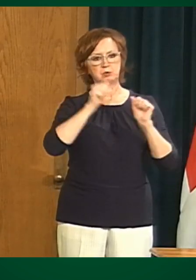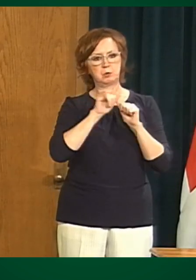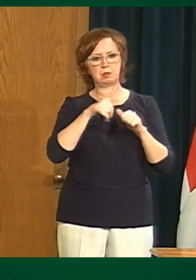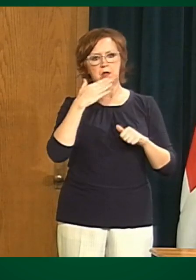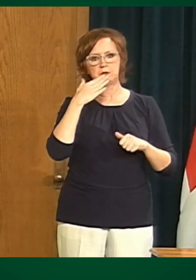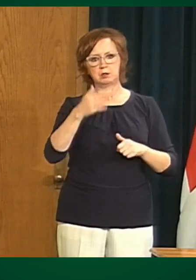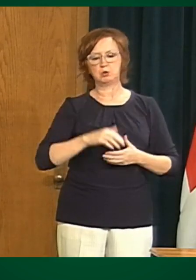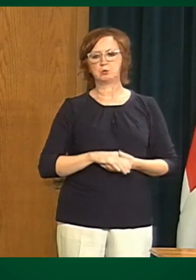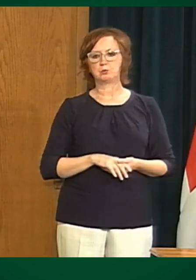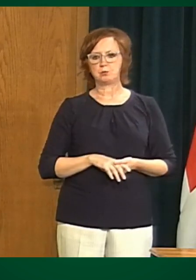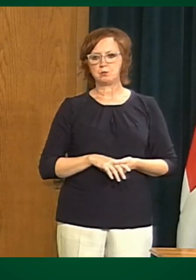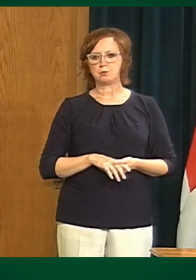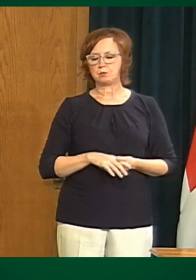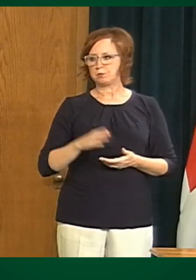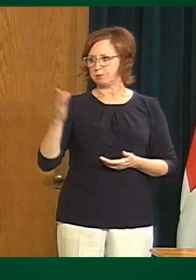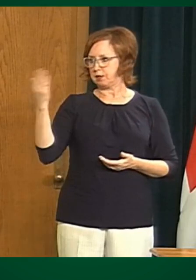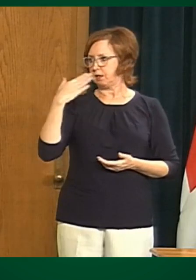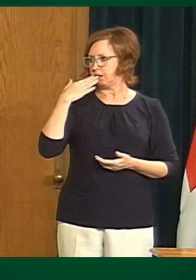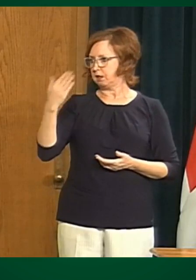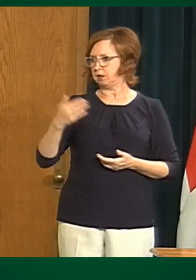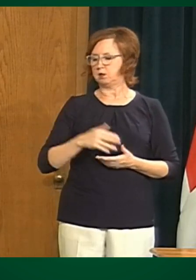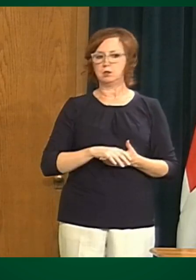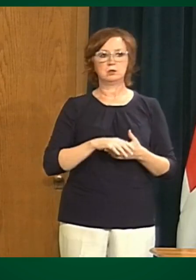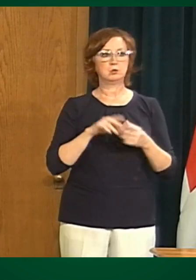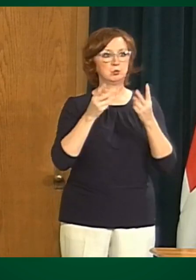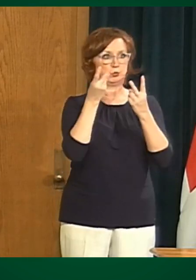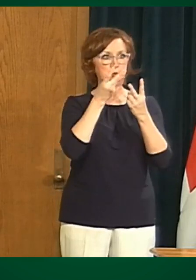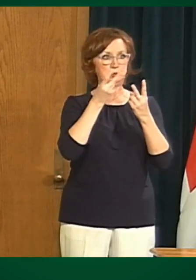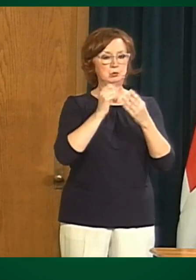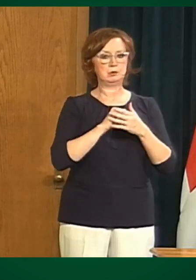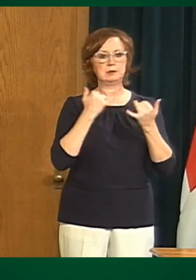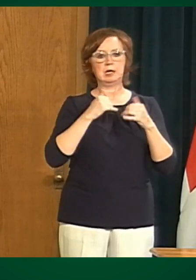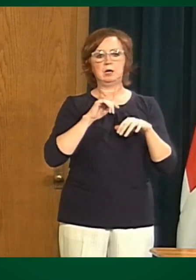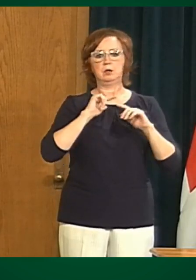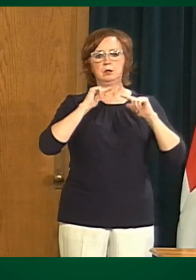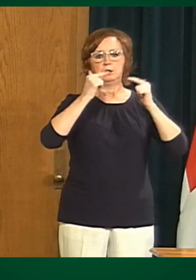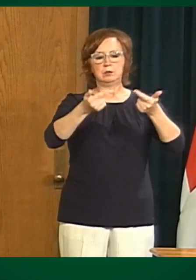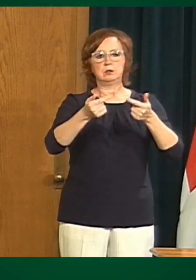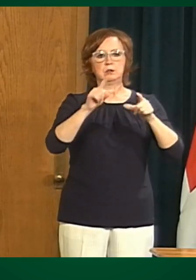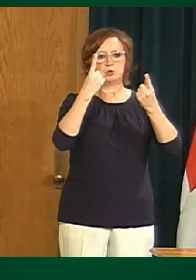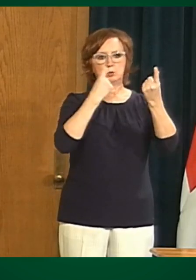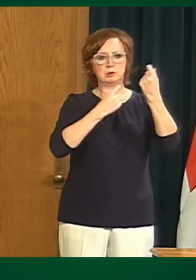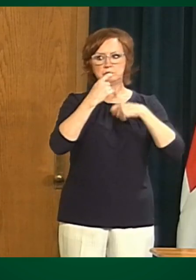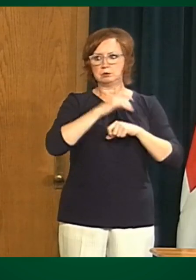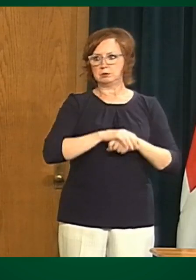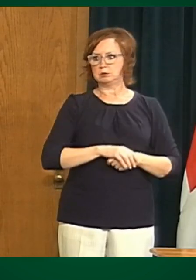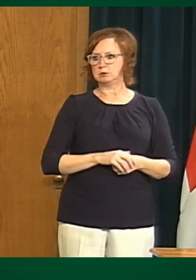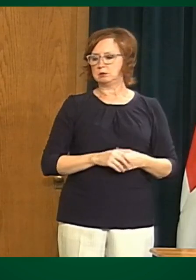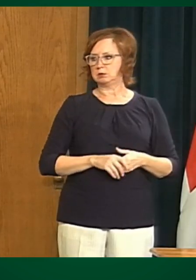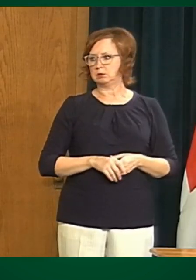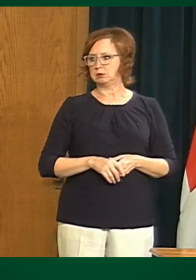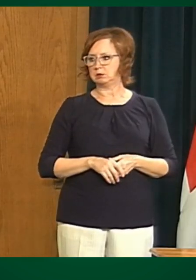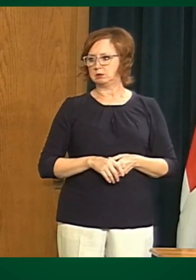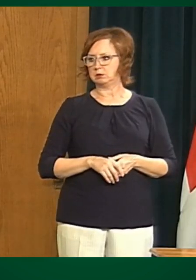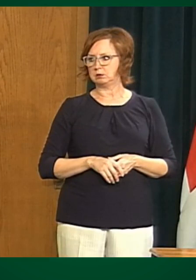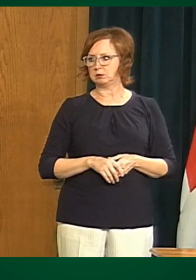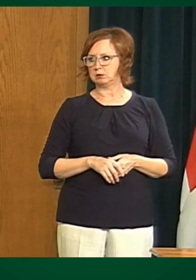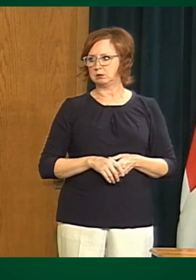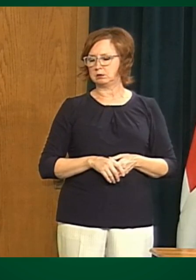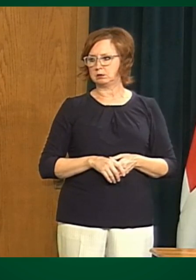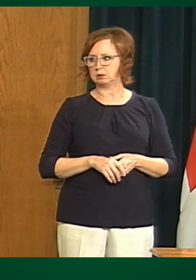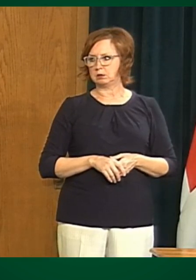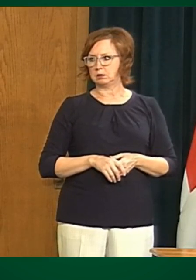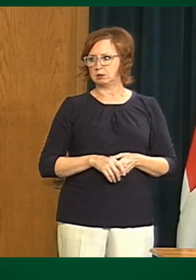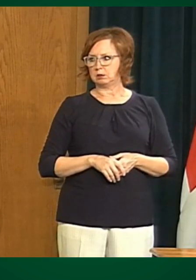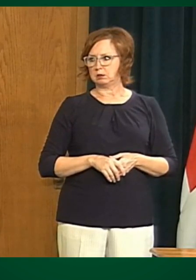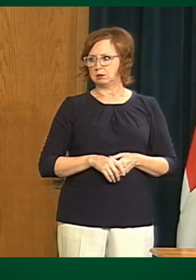you. Thank you to the doctors on the line. We'll now take questions, and just a note for those on the line, for any questions